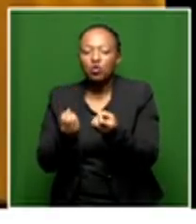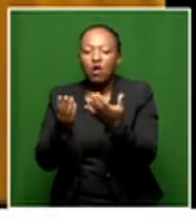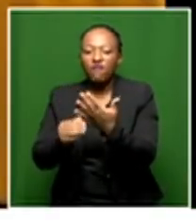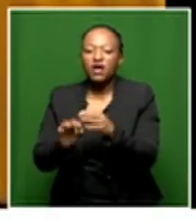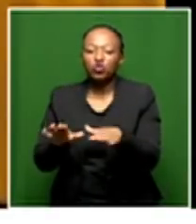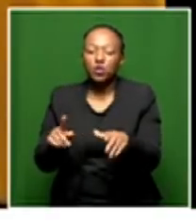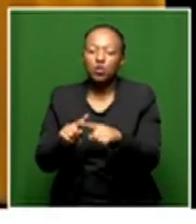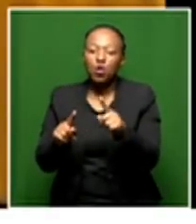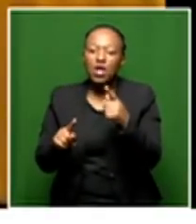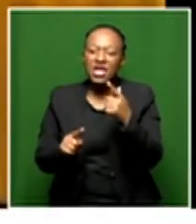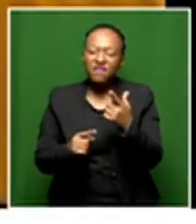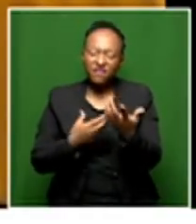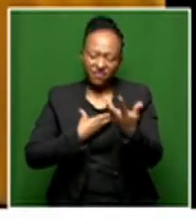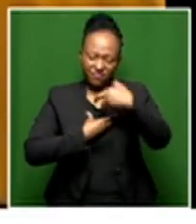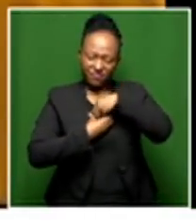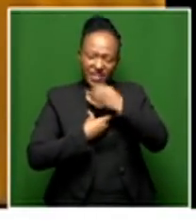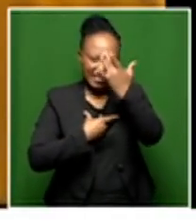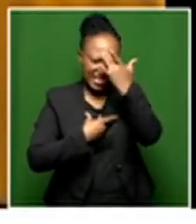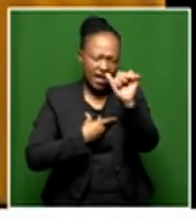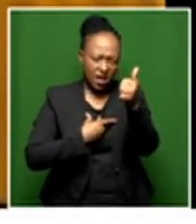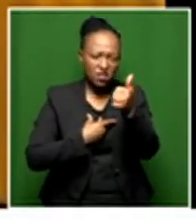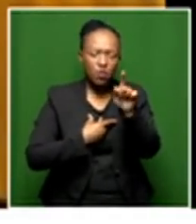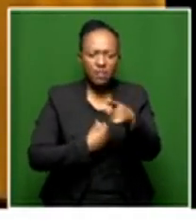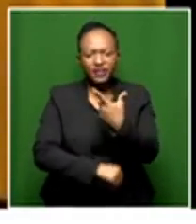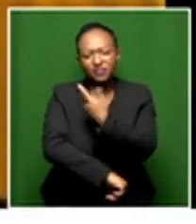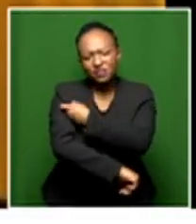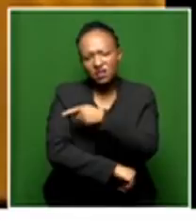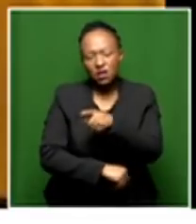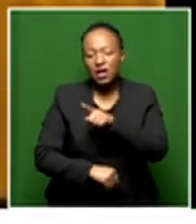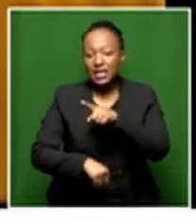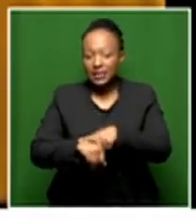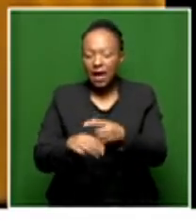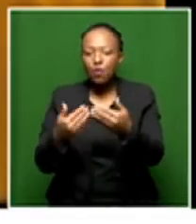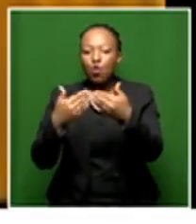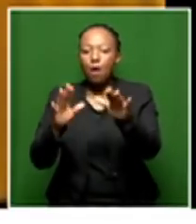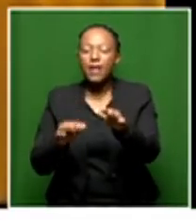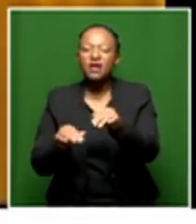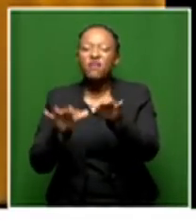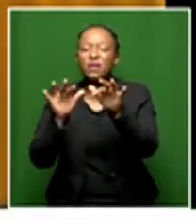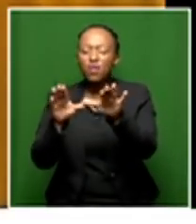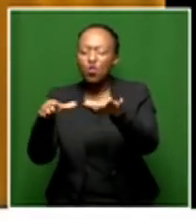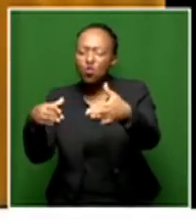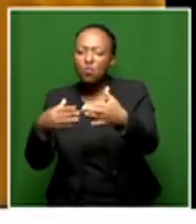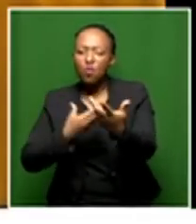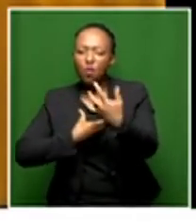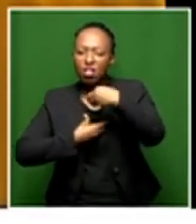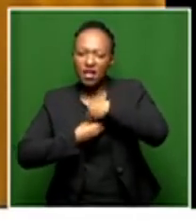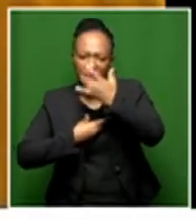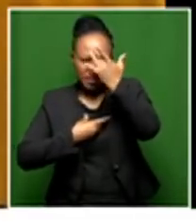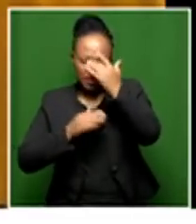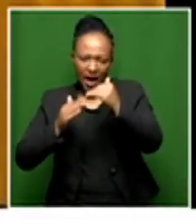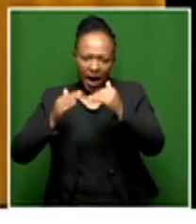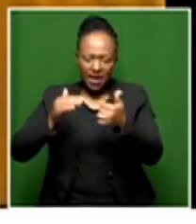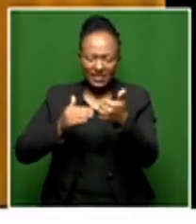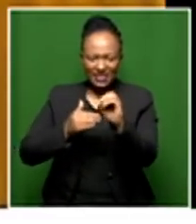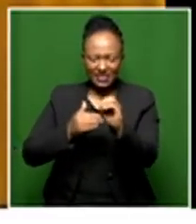to children with underlying conditions. When we open up for people with underlying conditions under the age of 60,